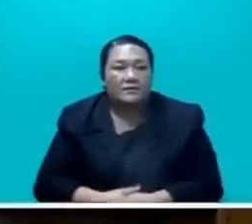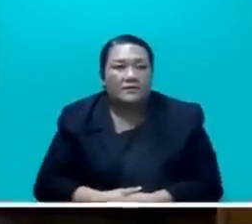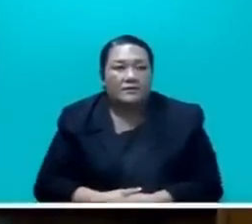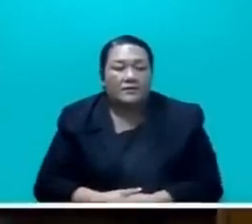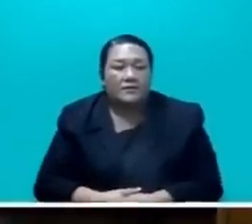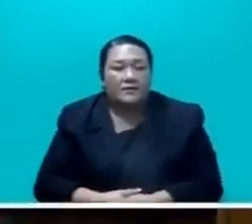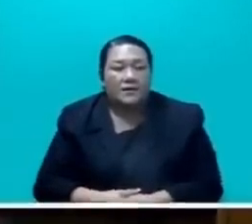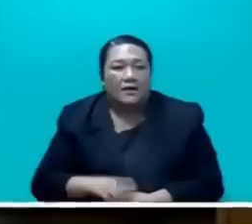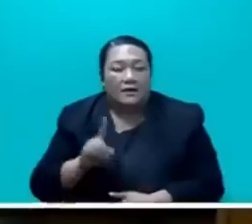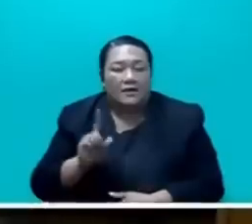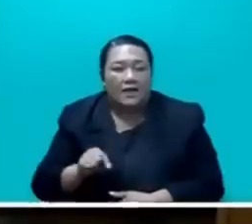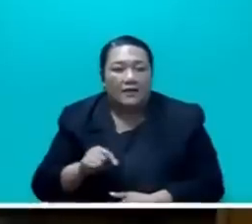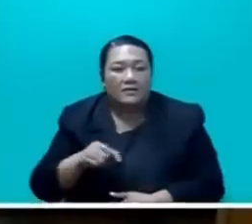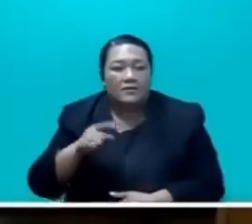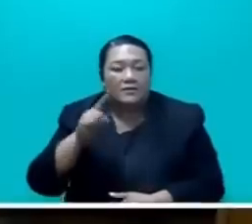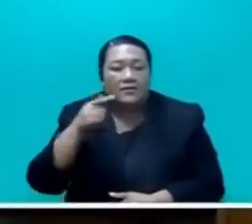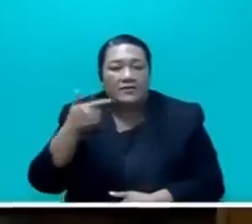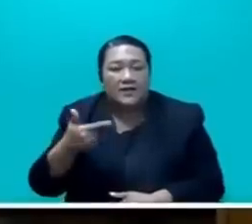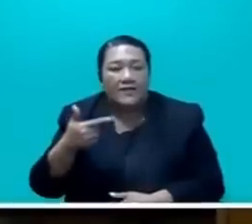712 or